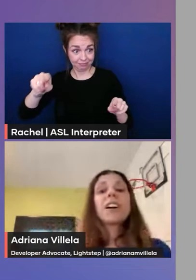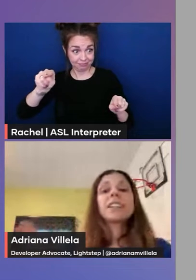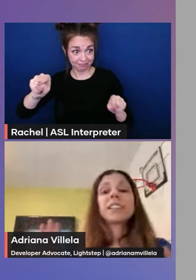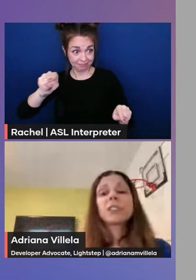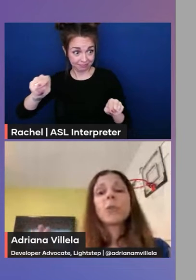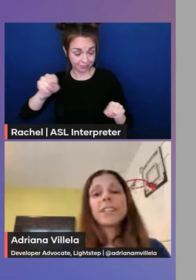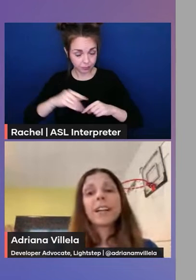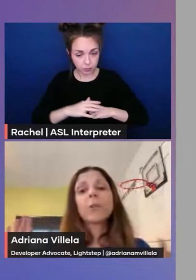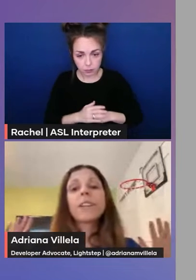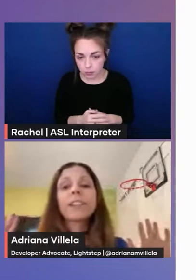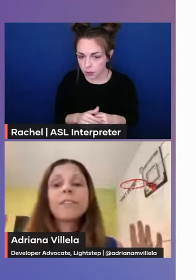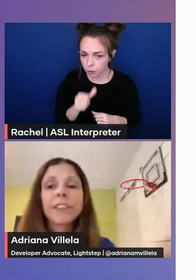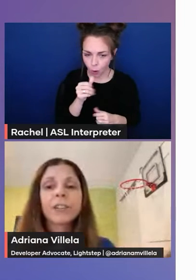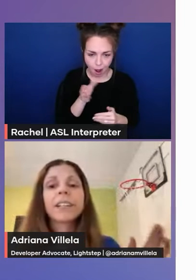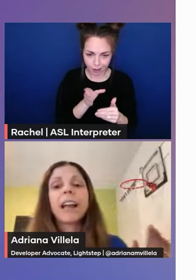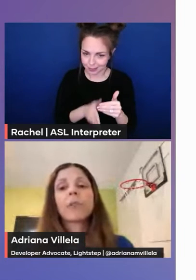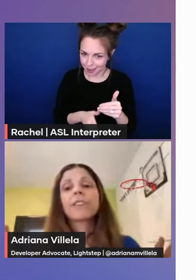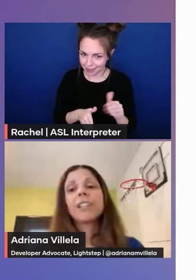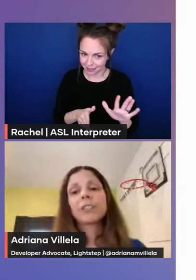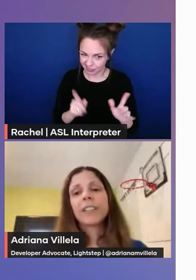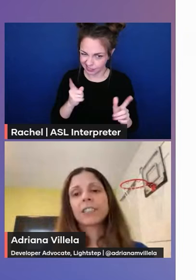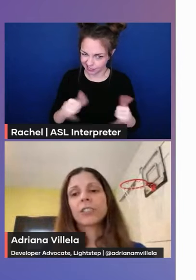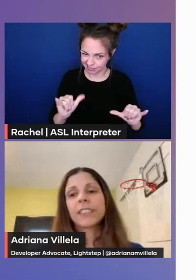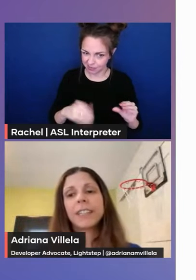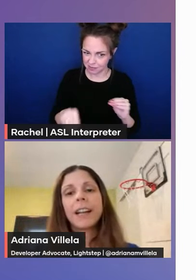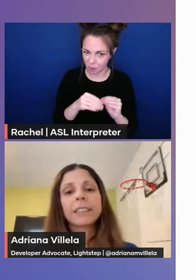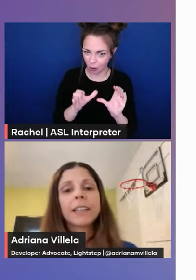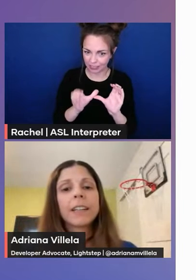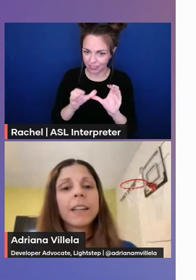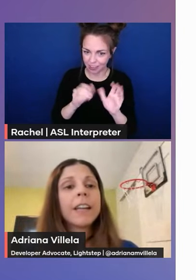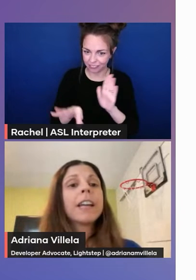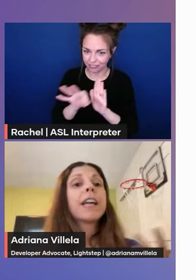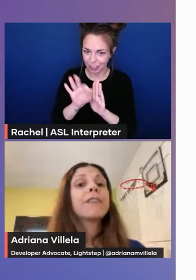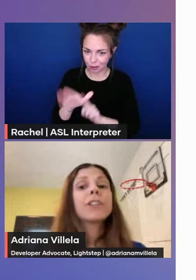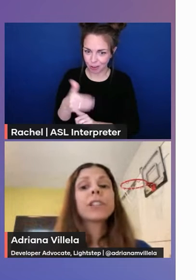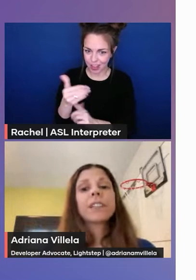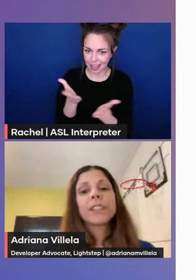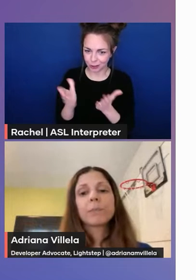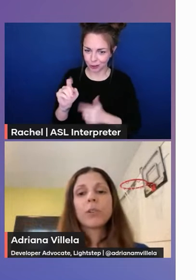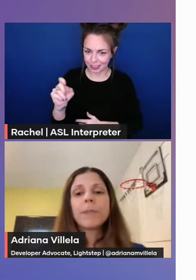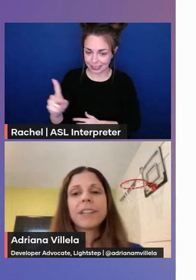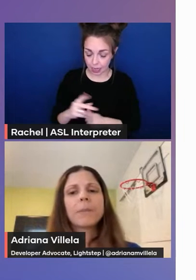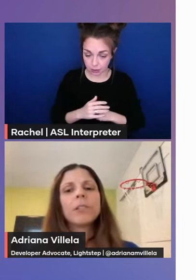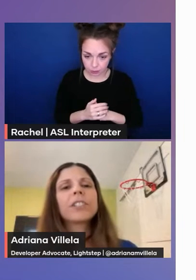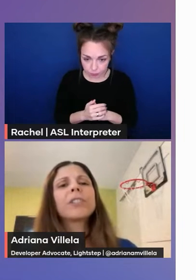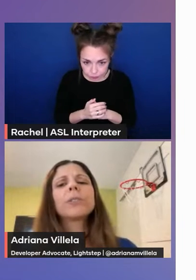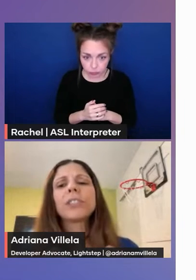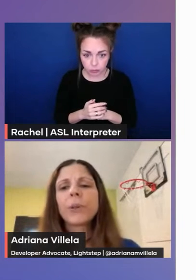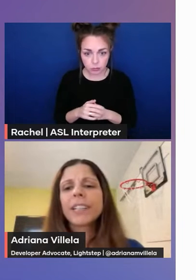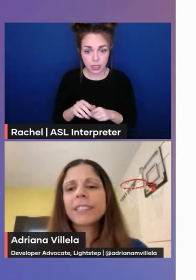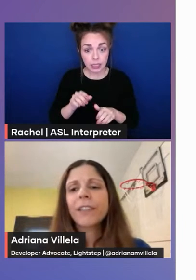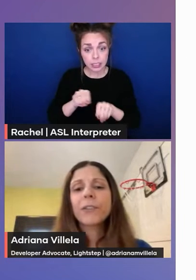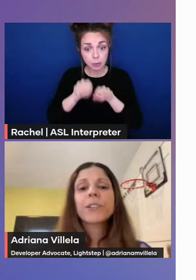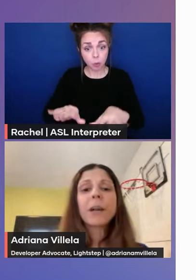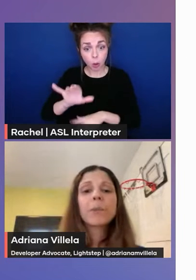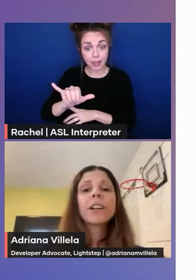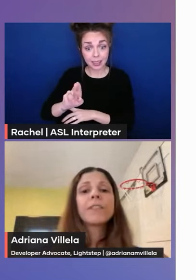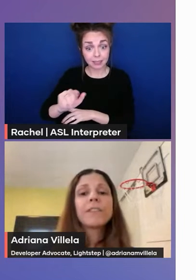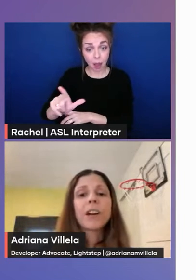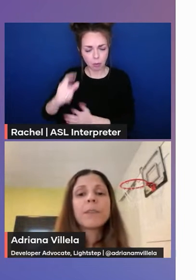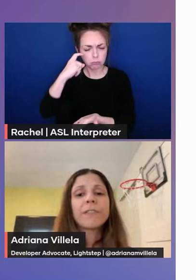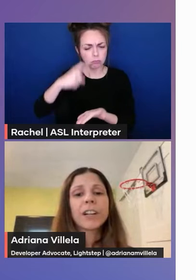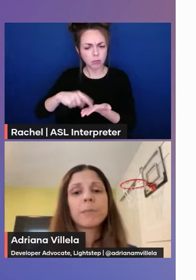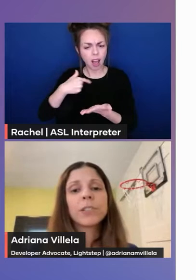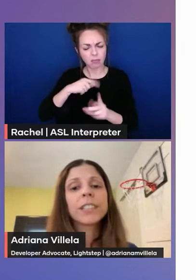Now, we're not done quite yet with configuring our feature flag service task. If you look at the deployment YAML, you'll notice that there are a number